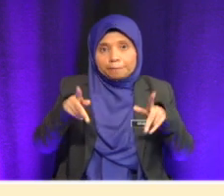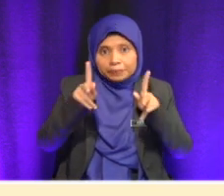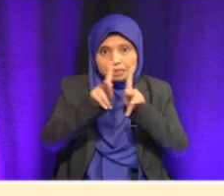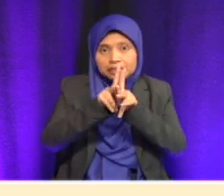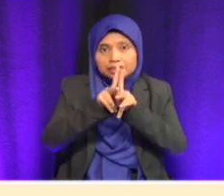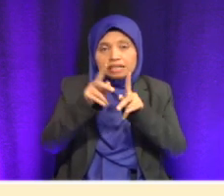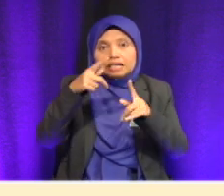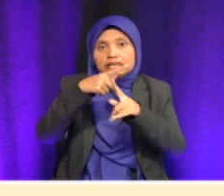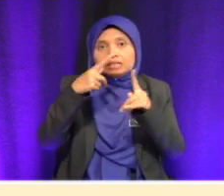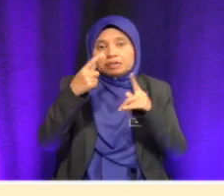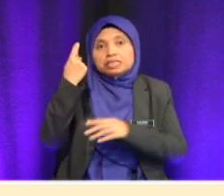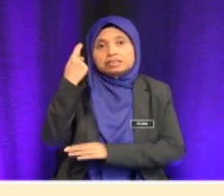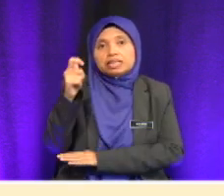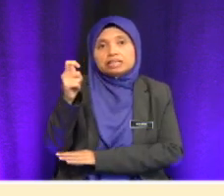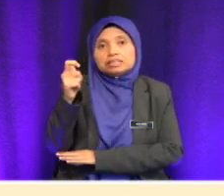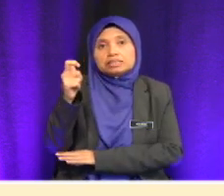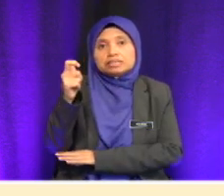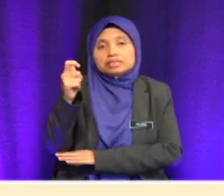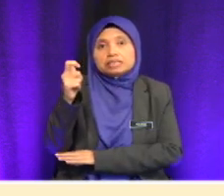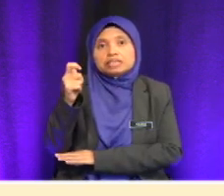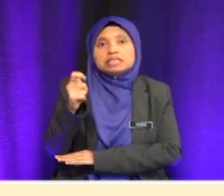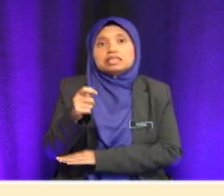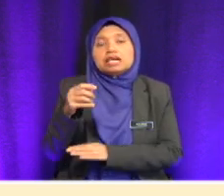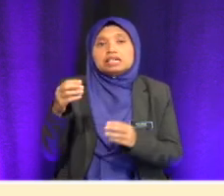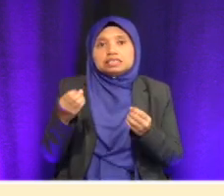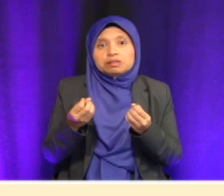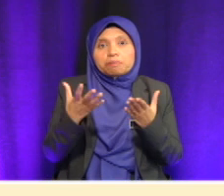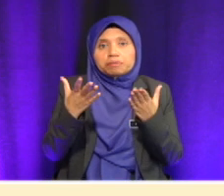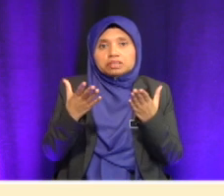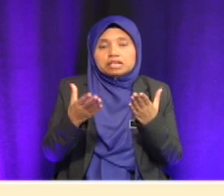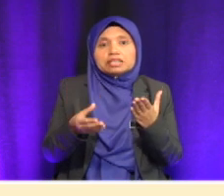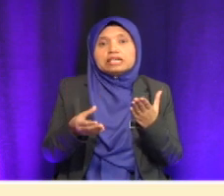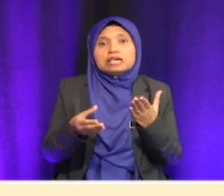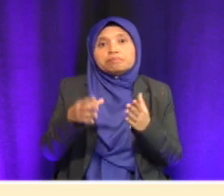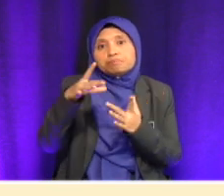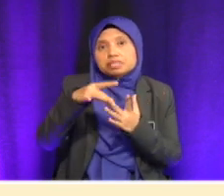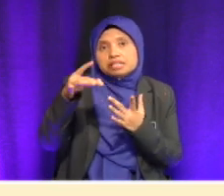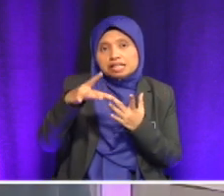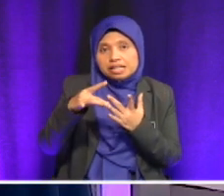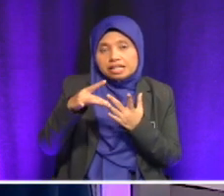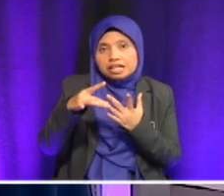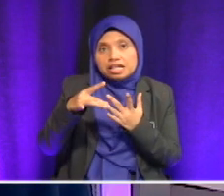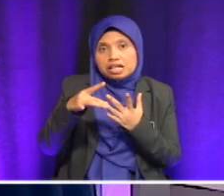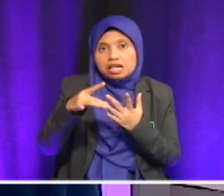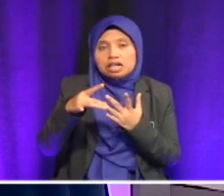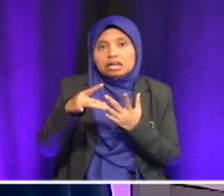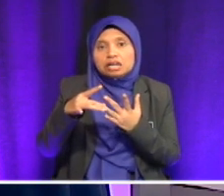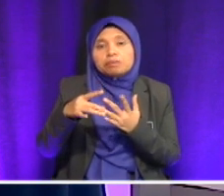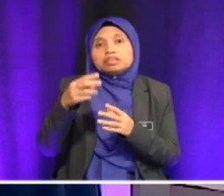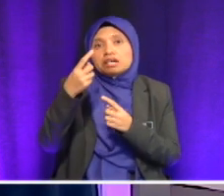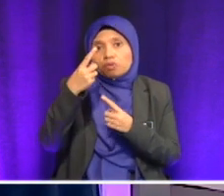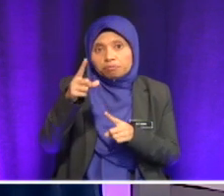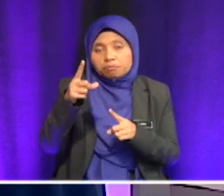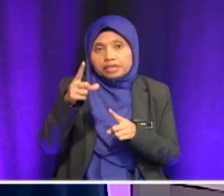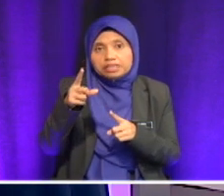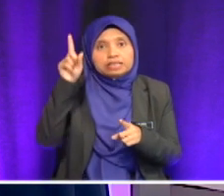So on the slide, they will be given few meanings and the students will choose the answer options, which one will match